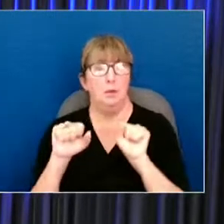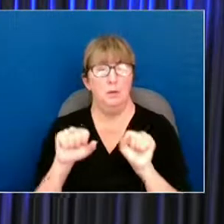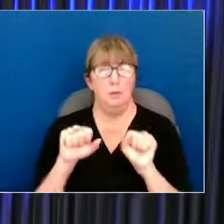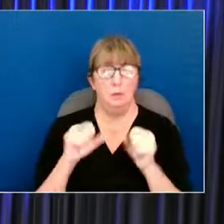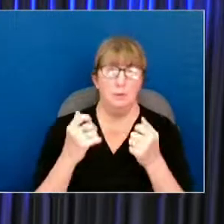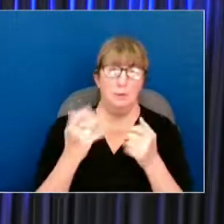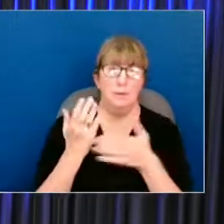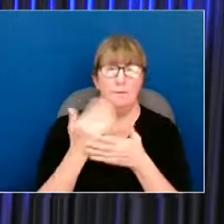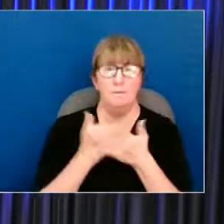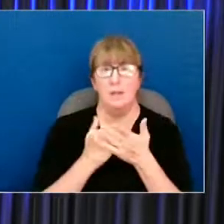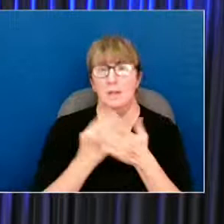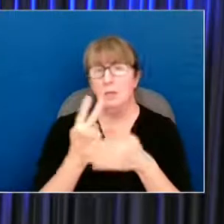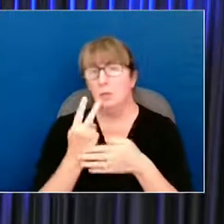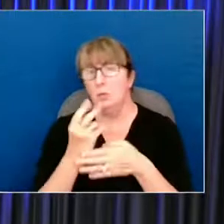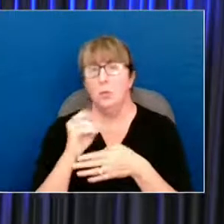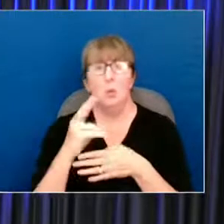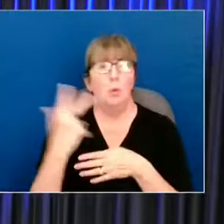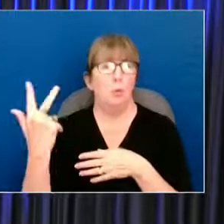project.